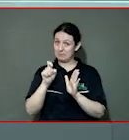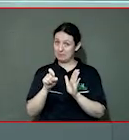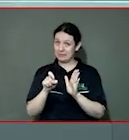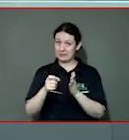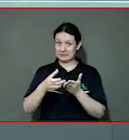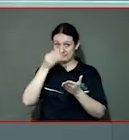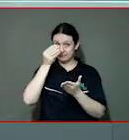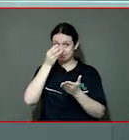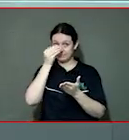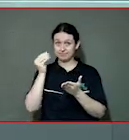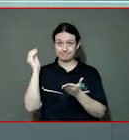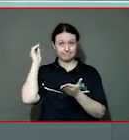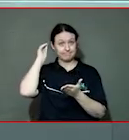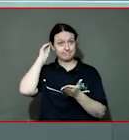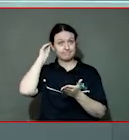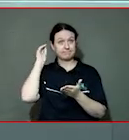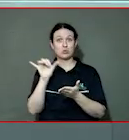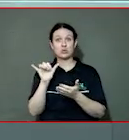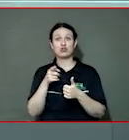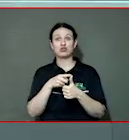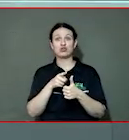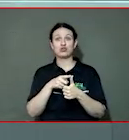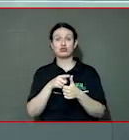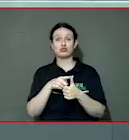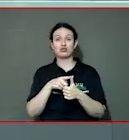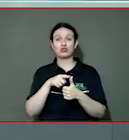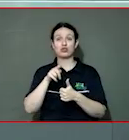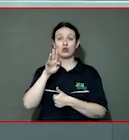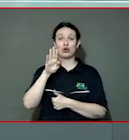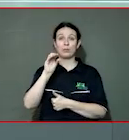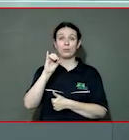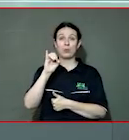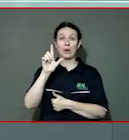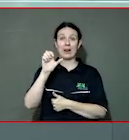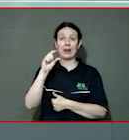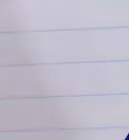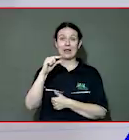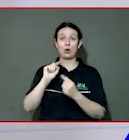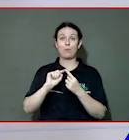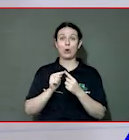know. And that is boiling point.